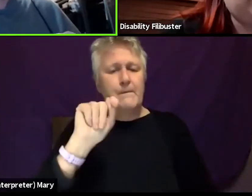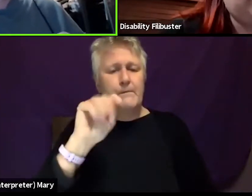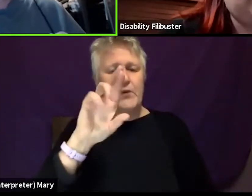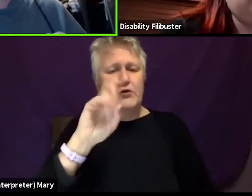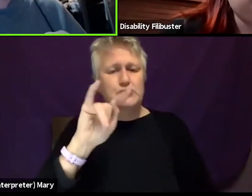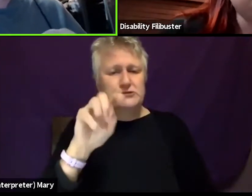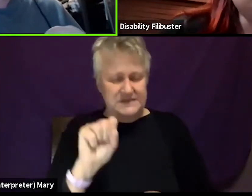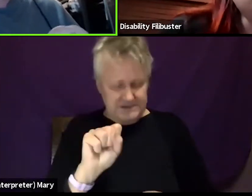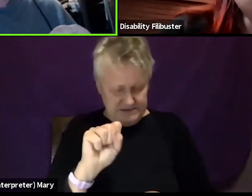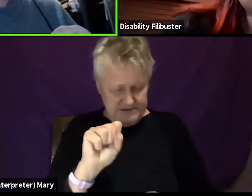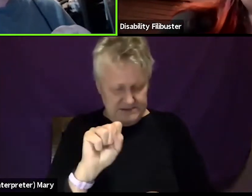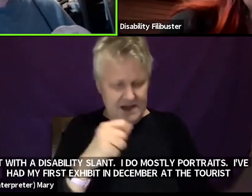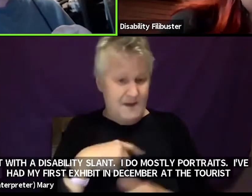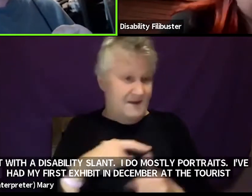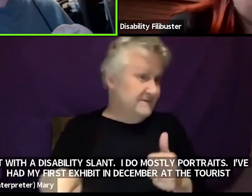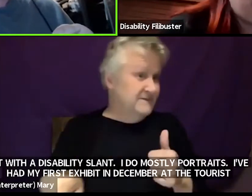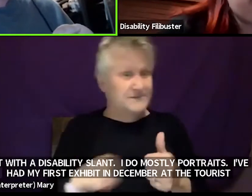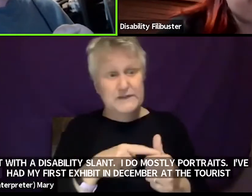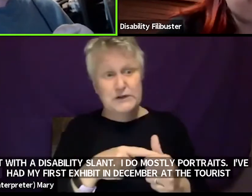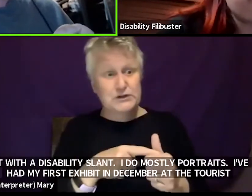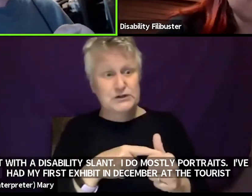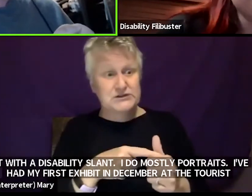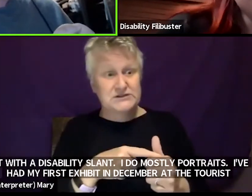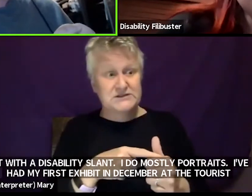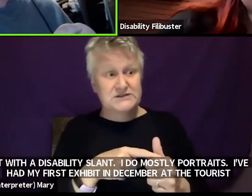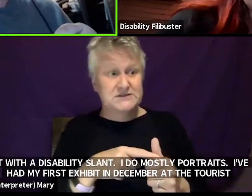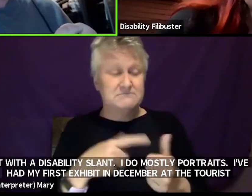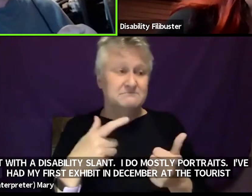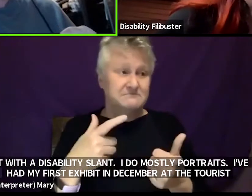George, BC. And